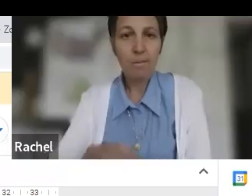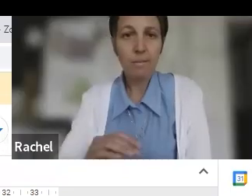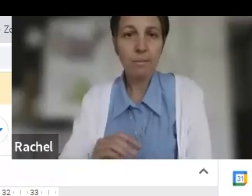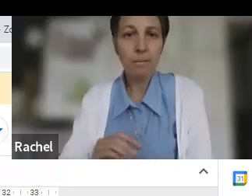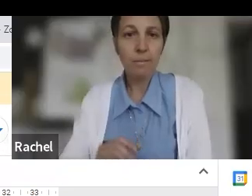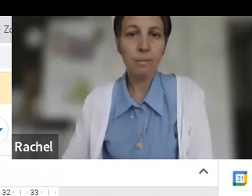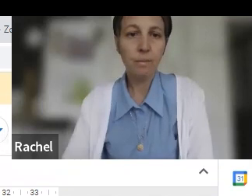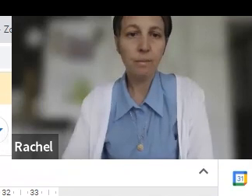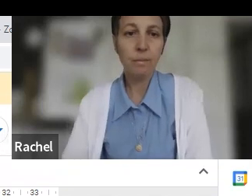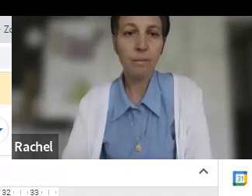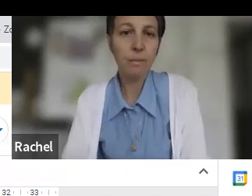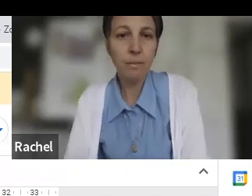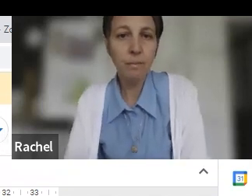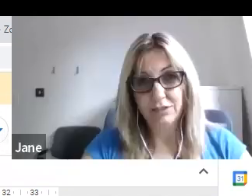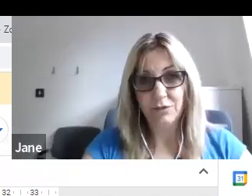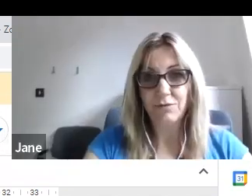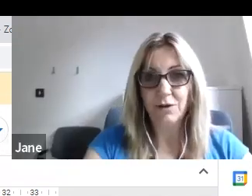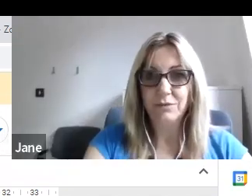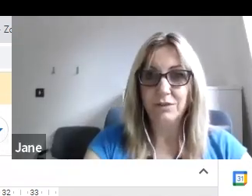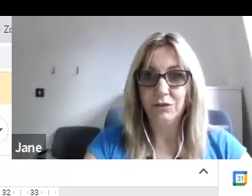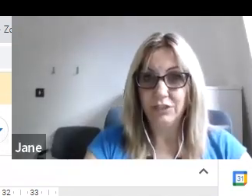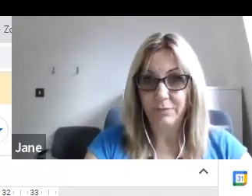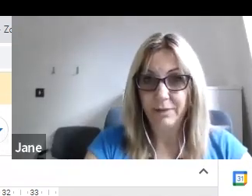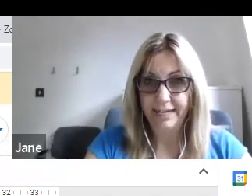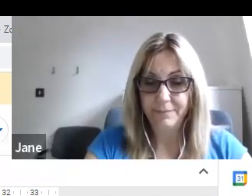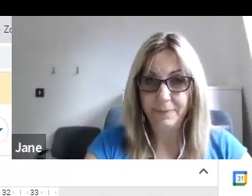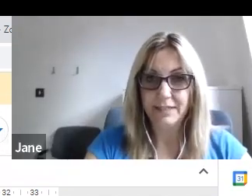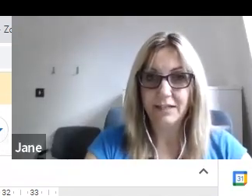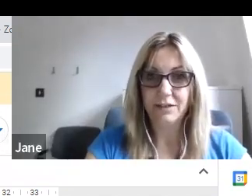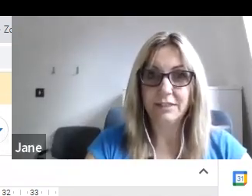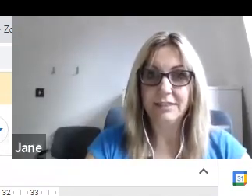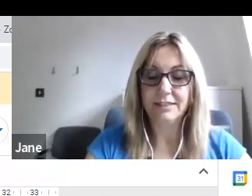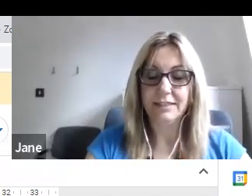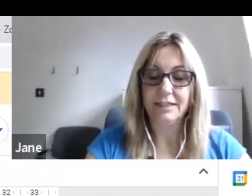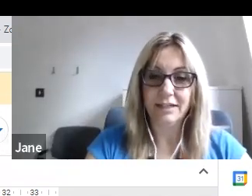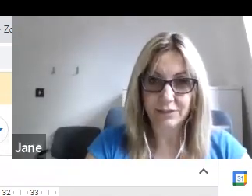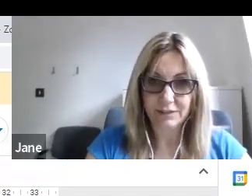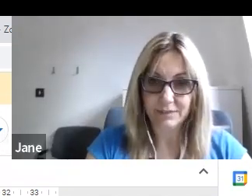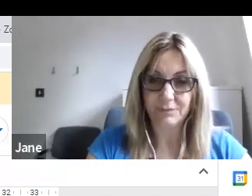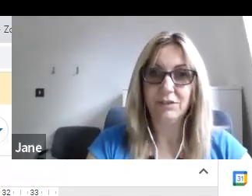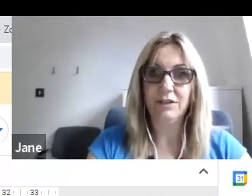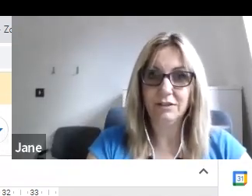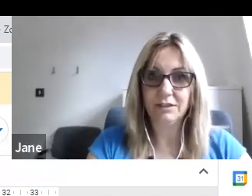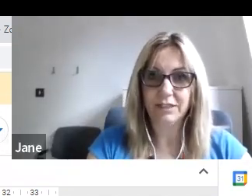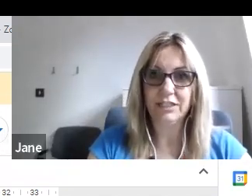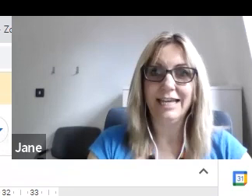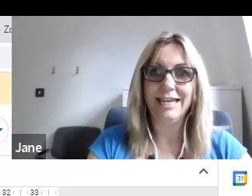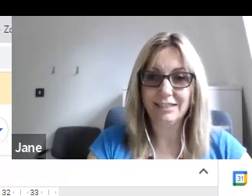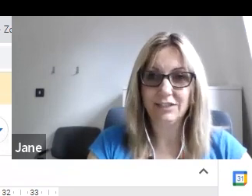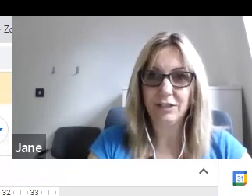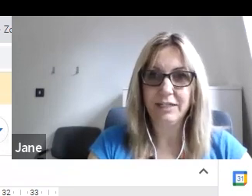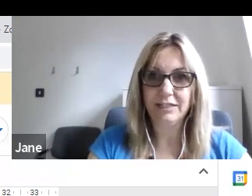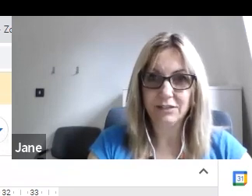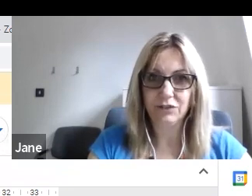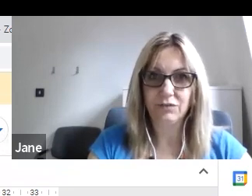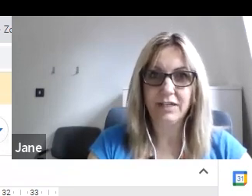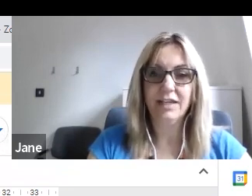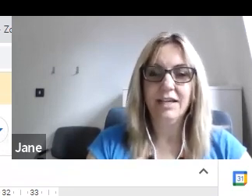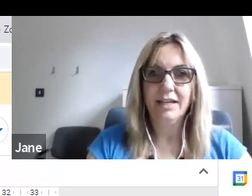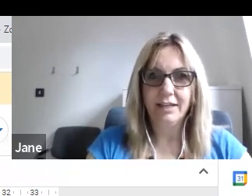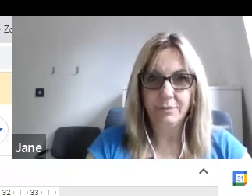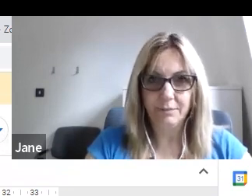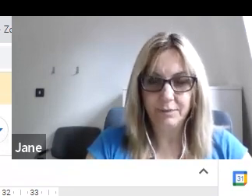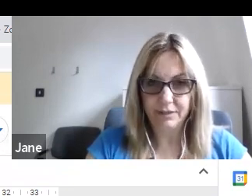So all requests to our service come from your GP. So I know it's sometimes a hurdle to actually get into the GP